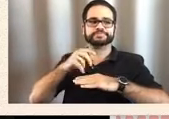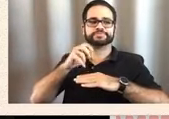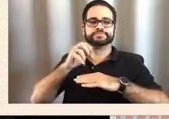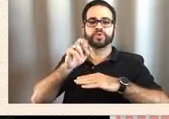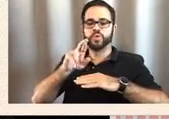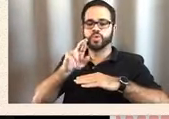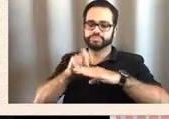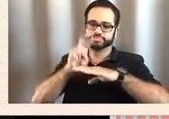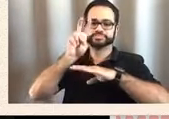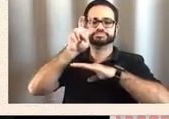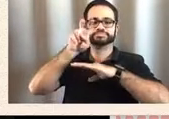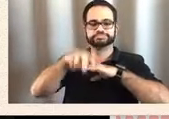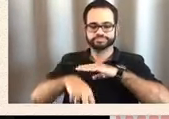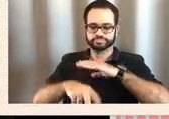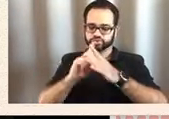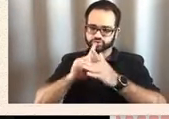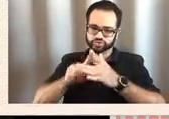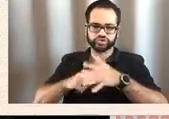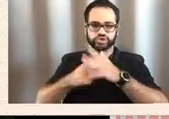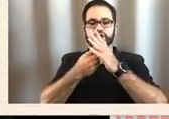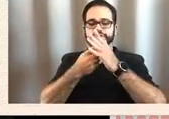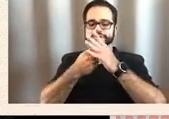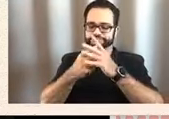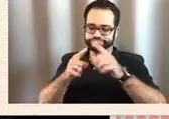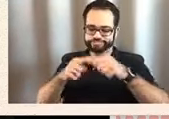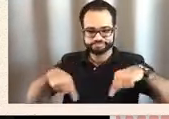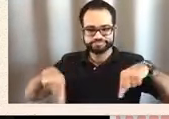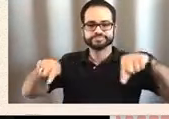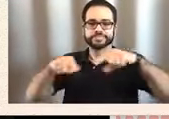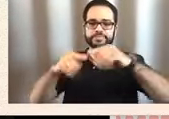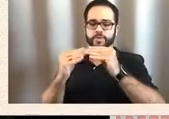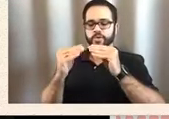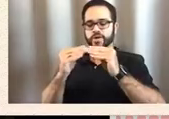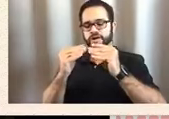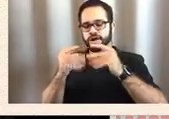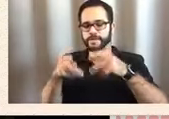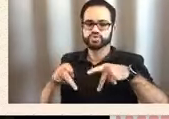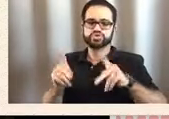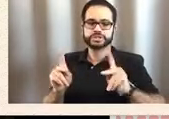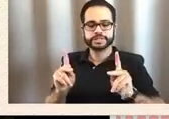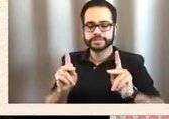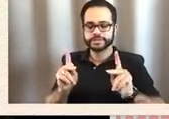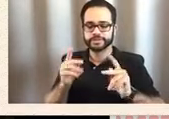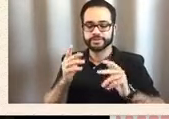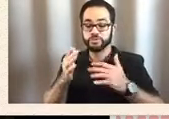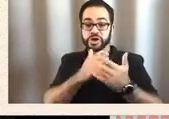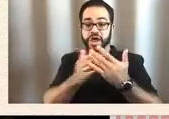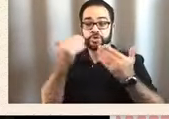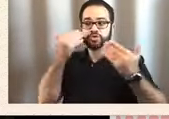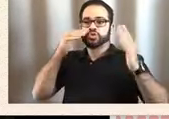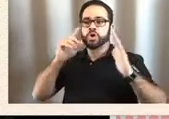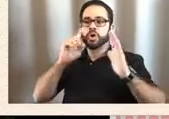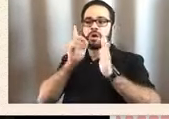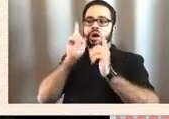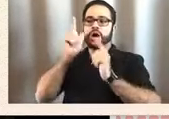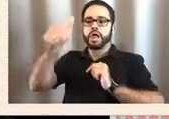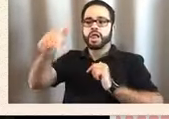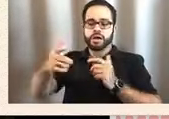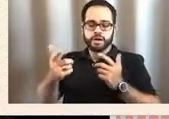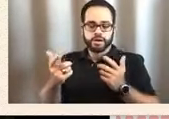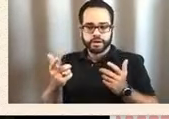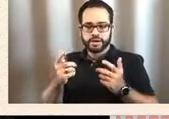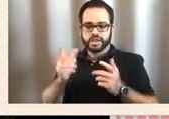into a pond of, you know, the unknown, the unreachable, of goals,